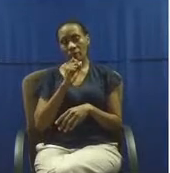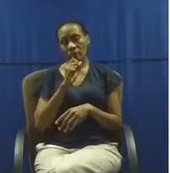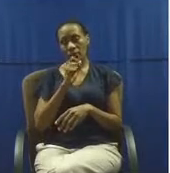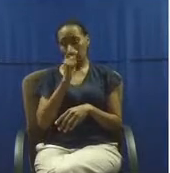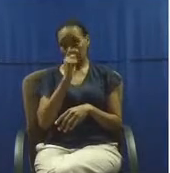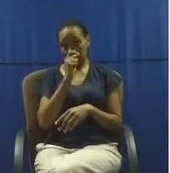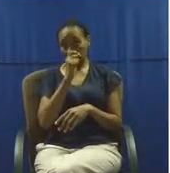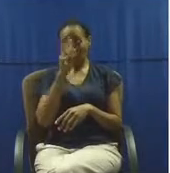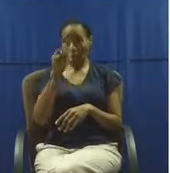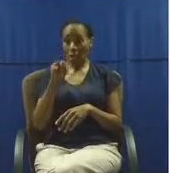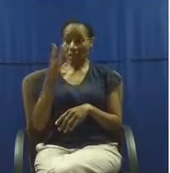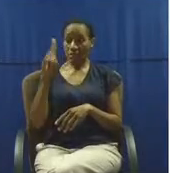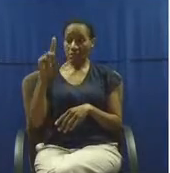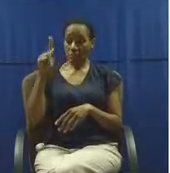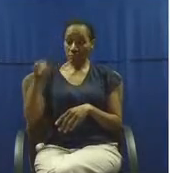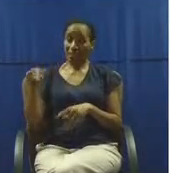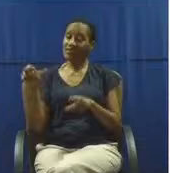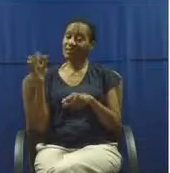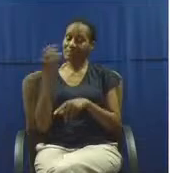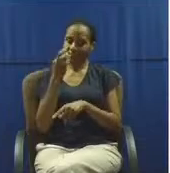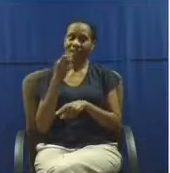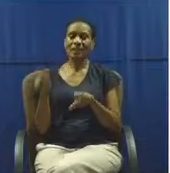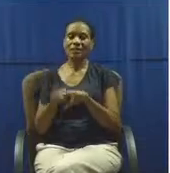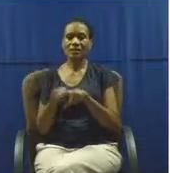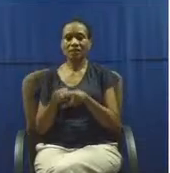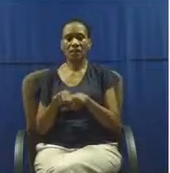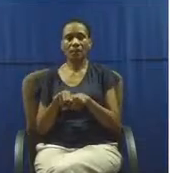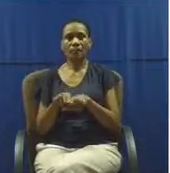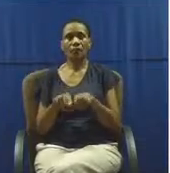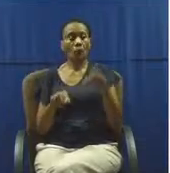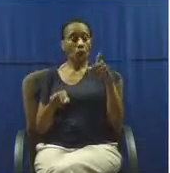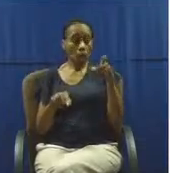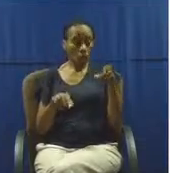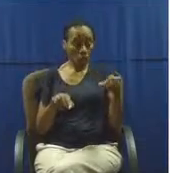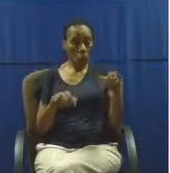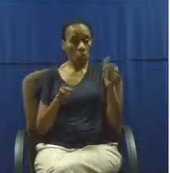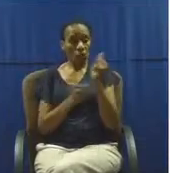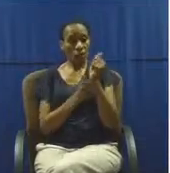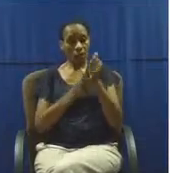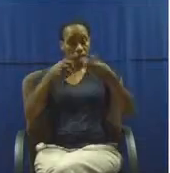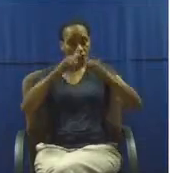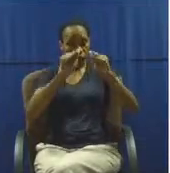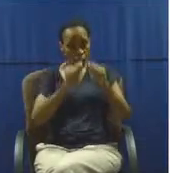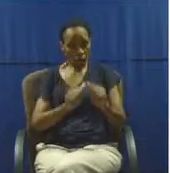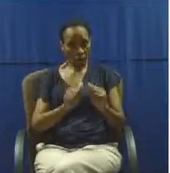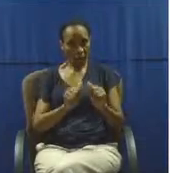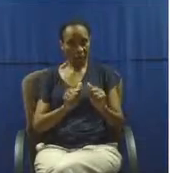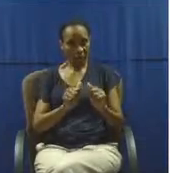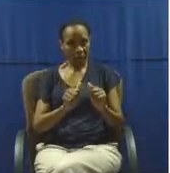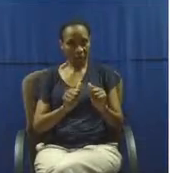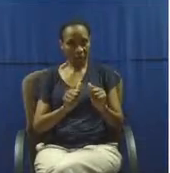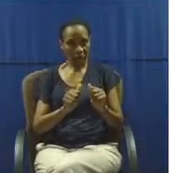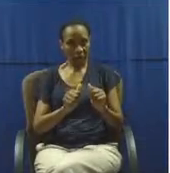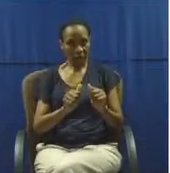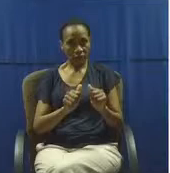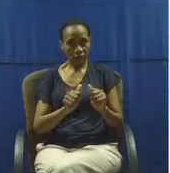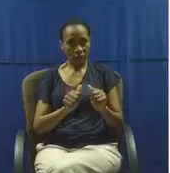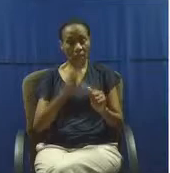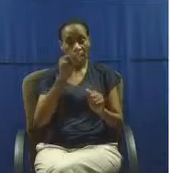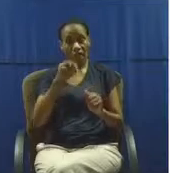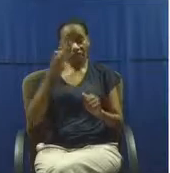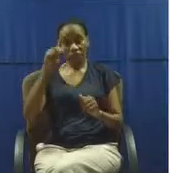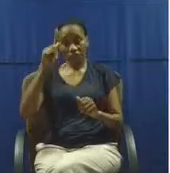Programme, the NDP, where you were the Deputy Chairperson. And in that